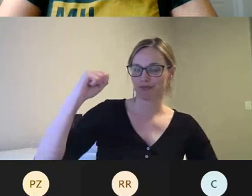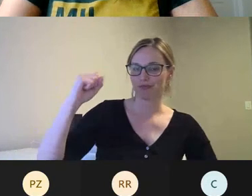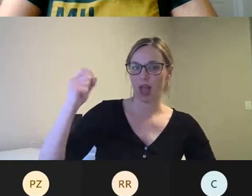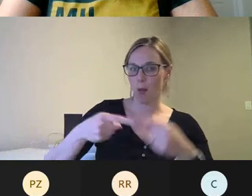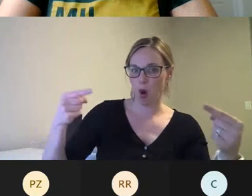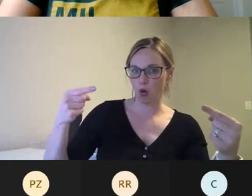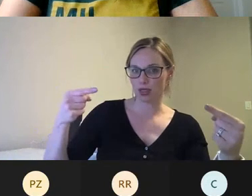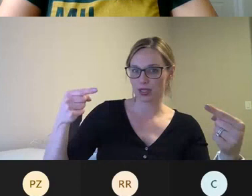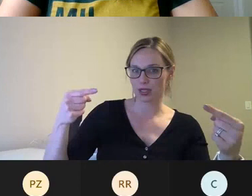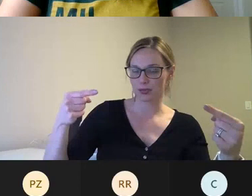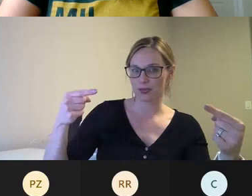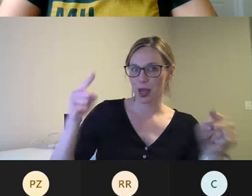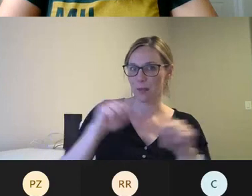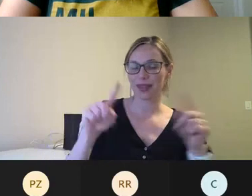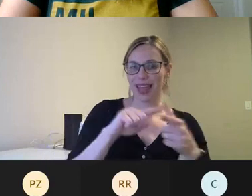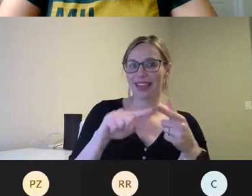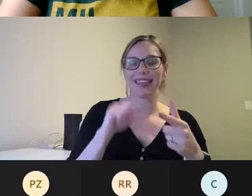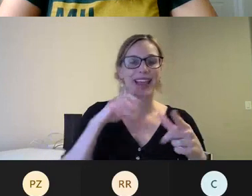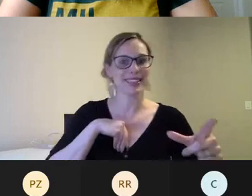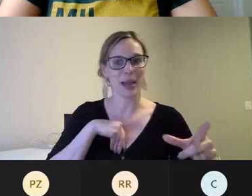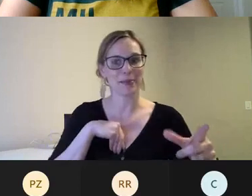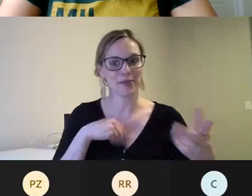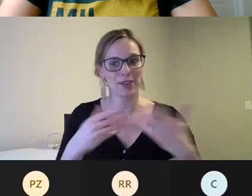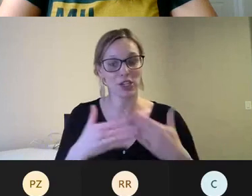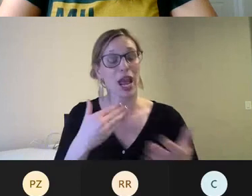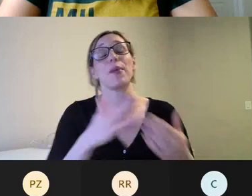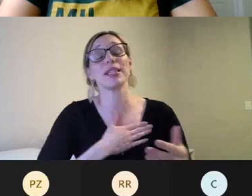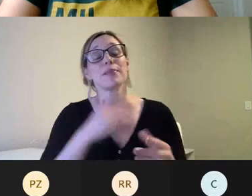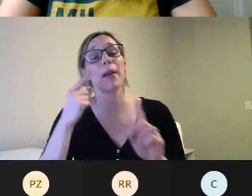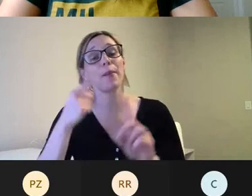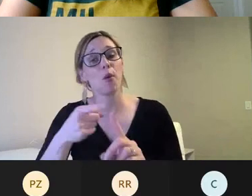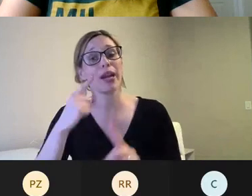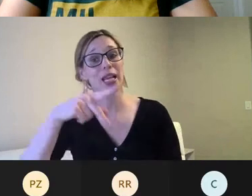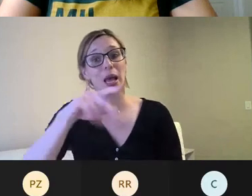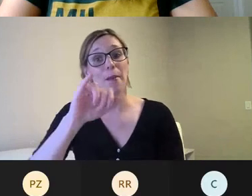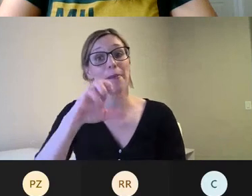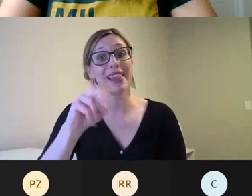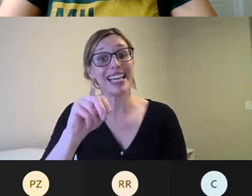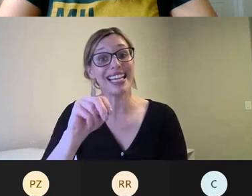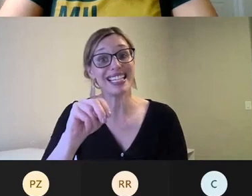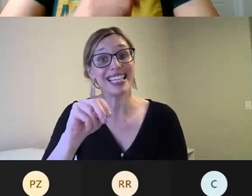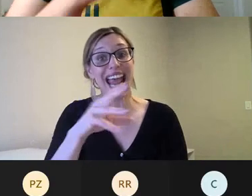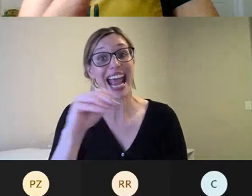ago. So, but Plankington 2nd Street, I think, is a better option.